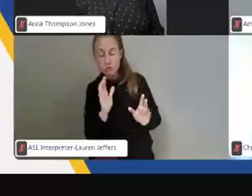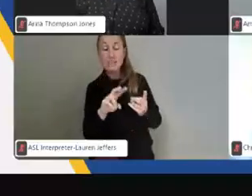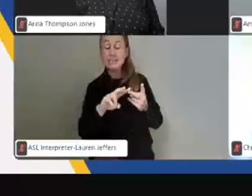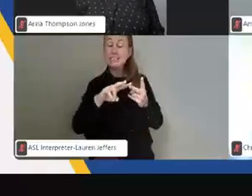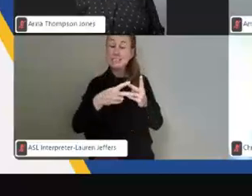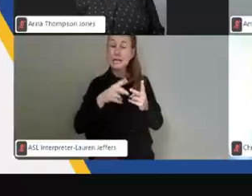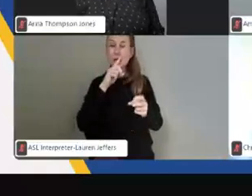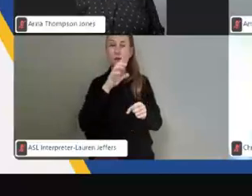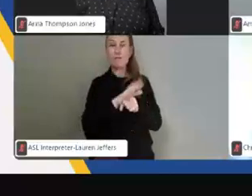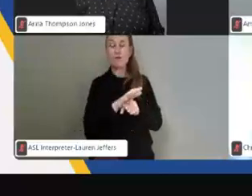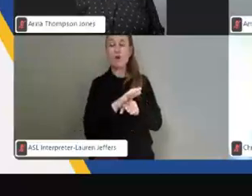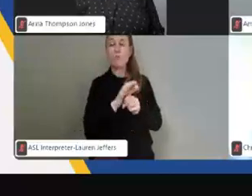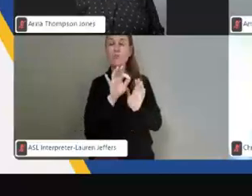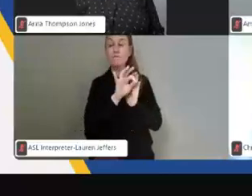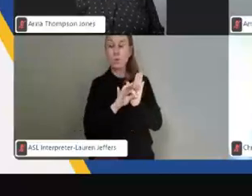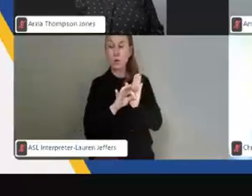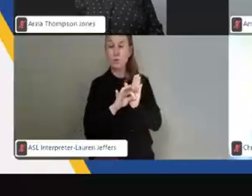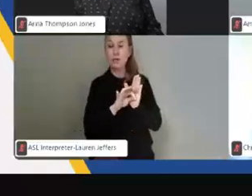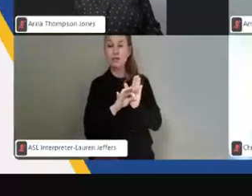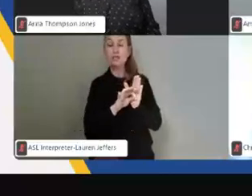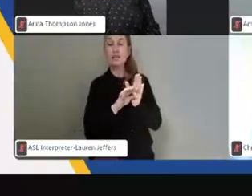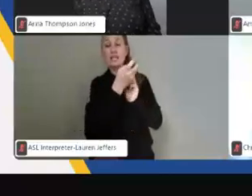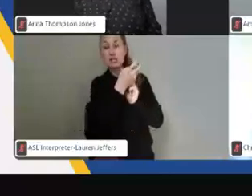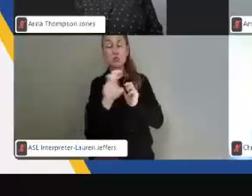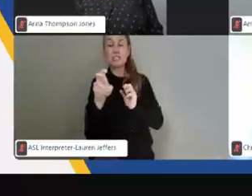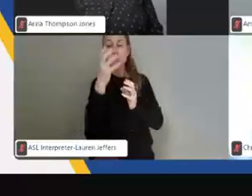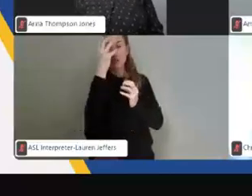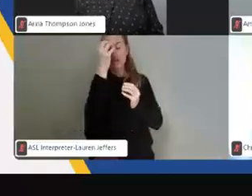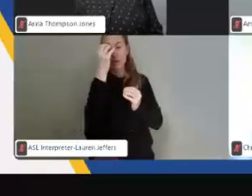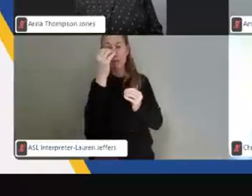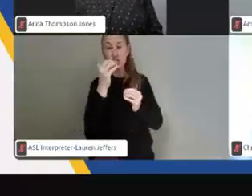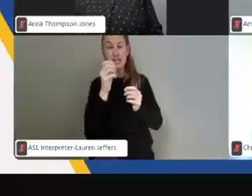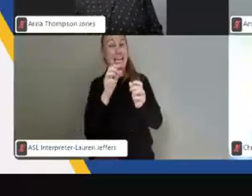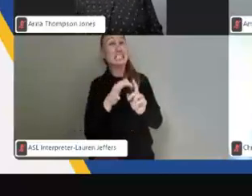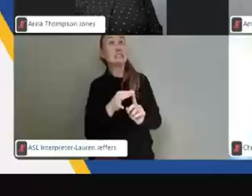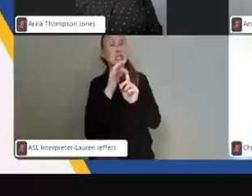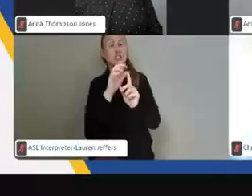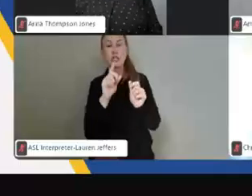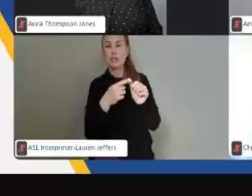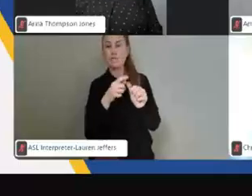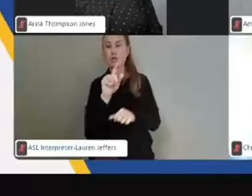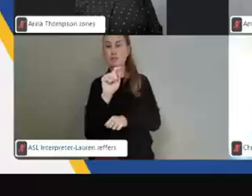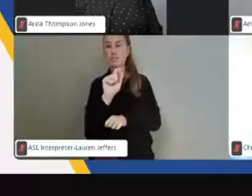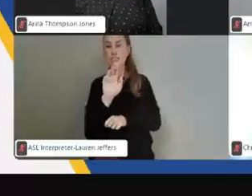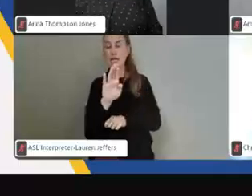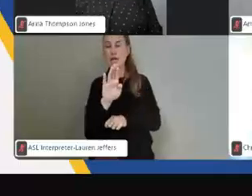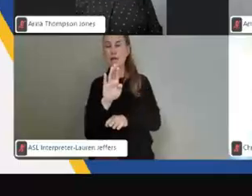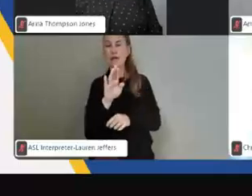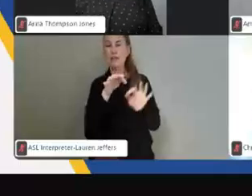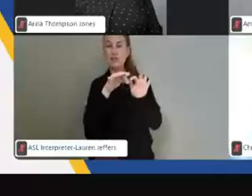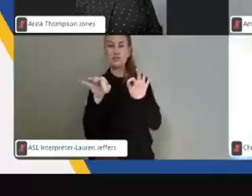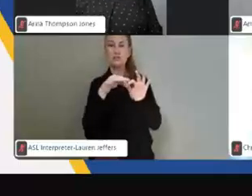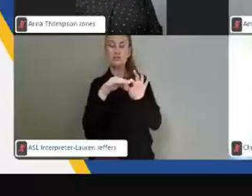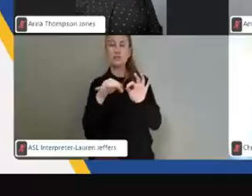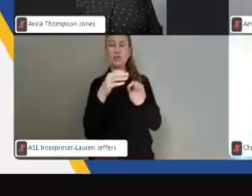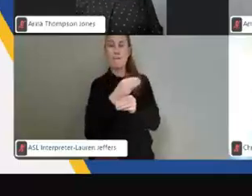confirm that the formulas that pull the data together, especially on the first tab, are correct and referencing the correct